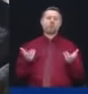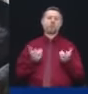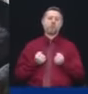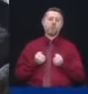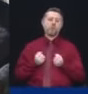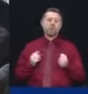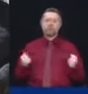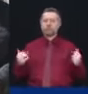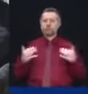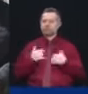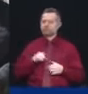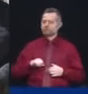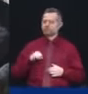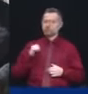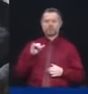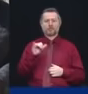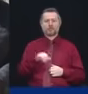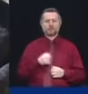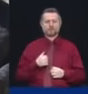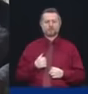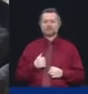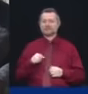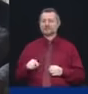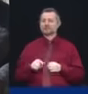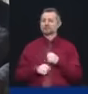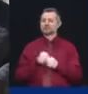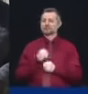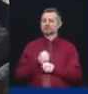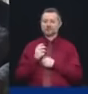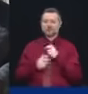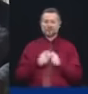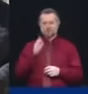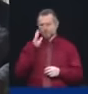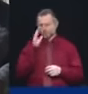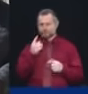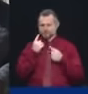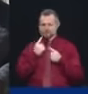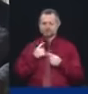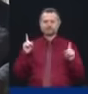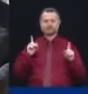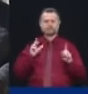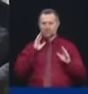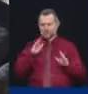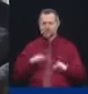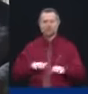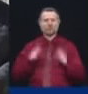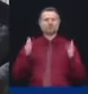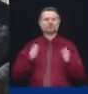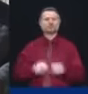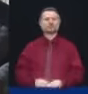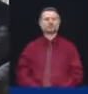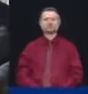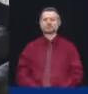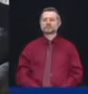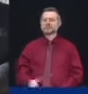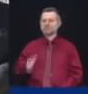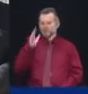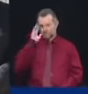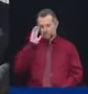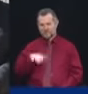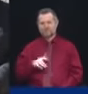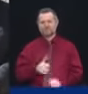of that. And this year, the fair is going to go on. We're going to understand the reality that we're dealing with,